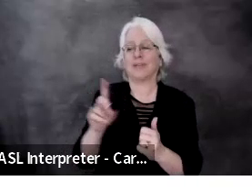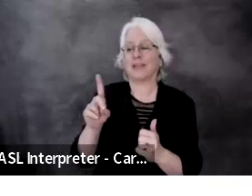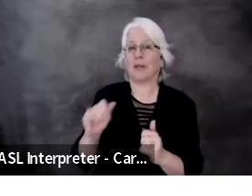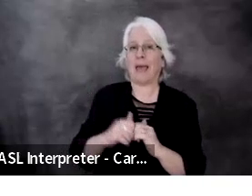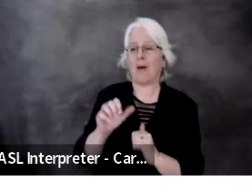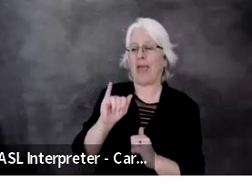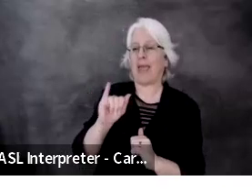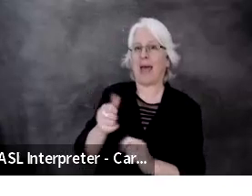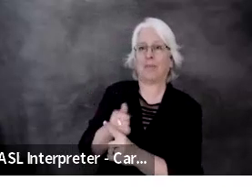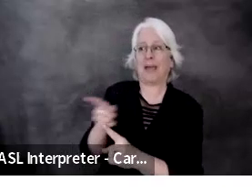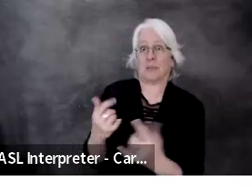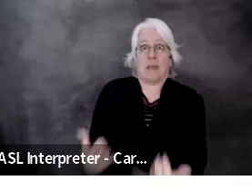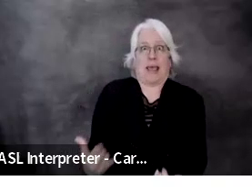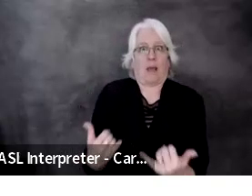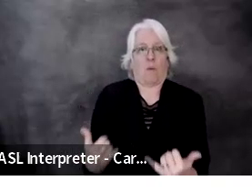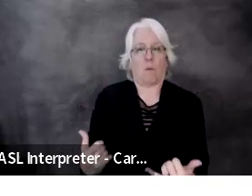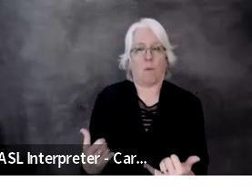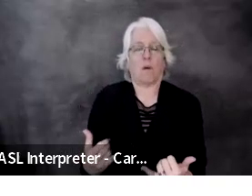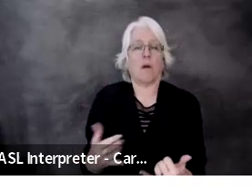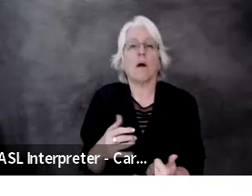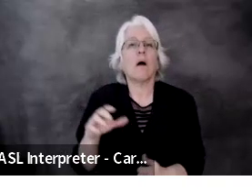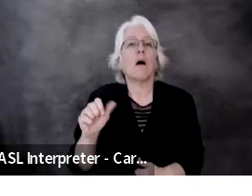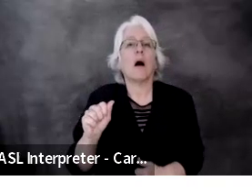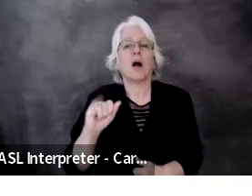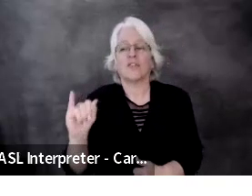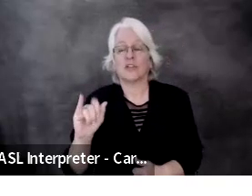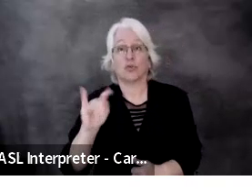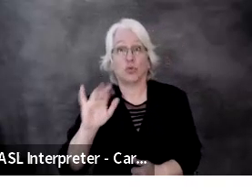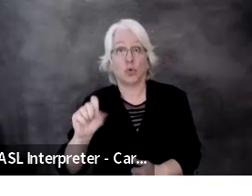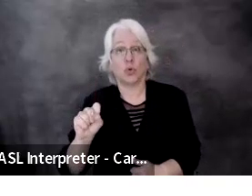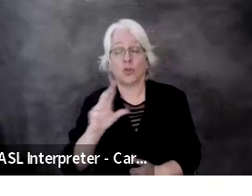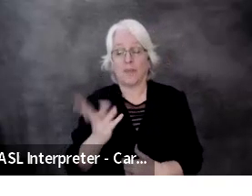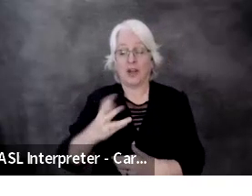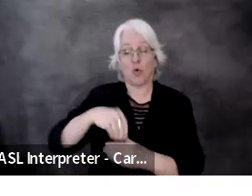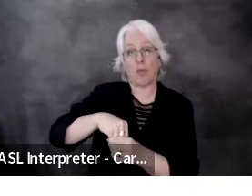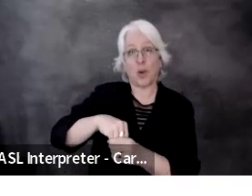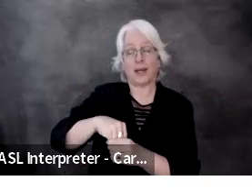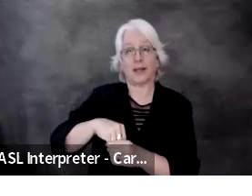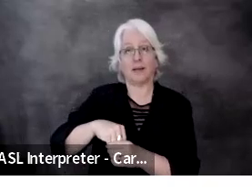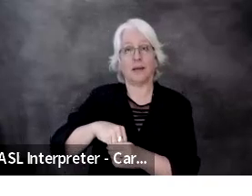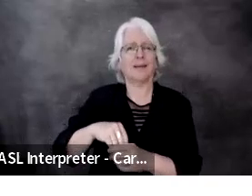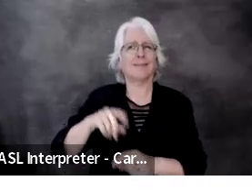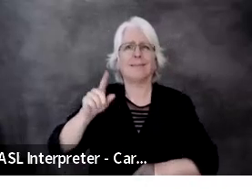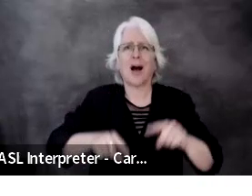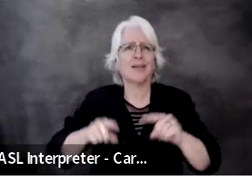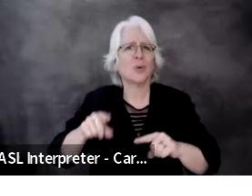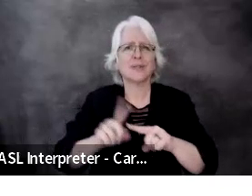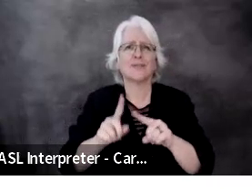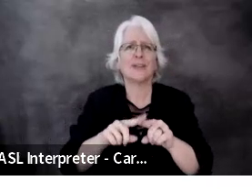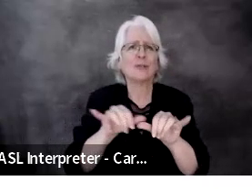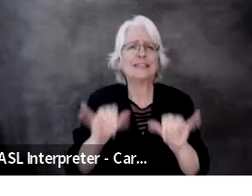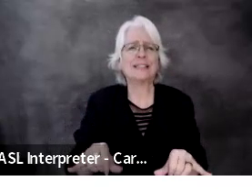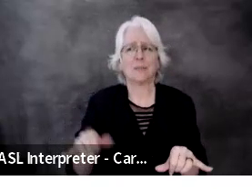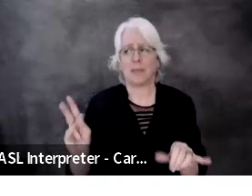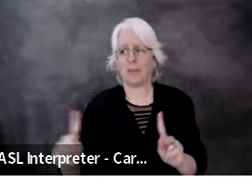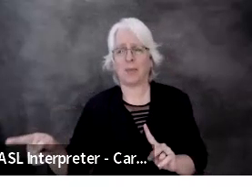We talked about how artificial intelligence tools are being incorporated into all sorts of different systems that people with